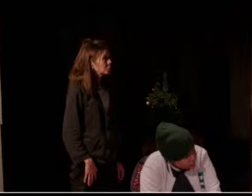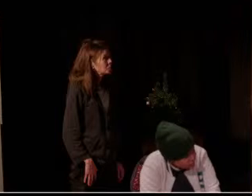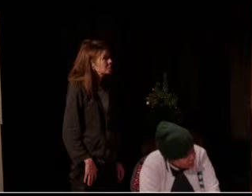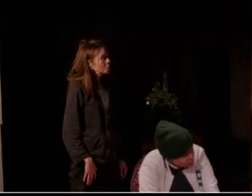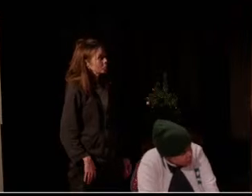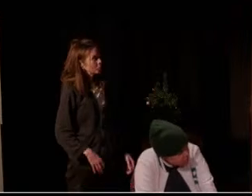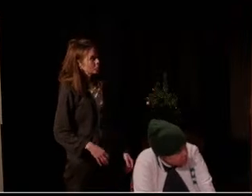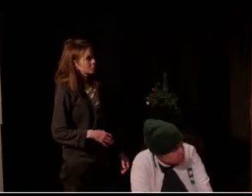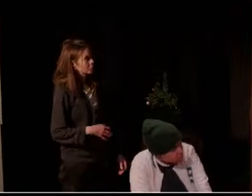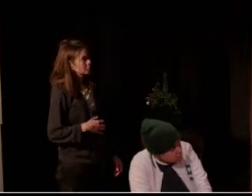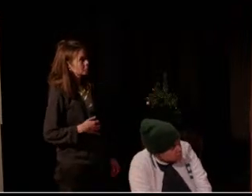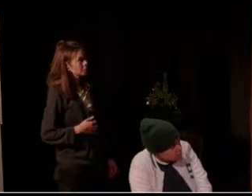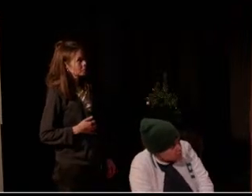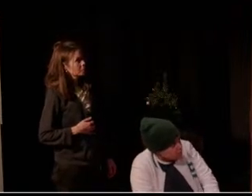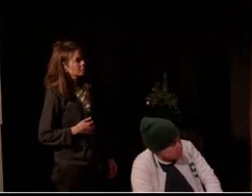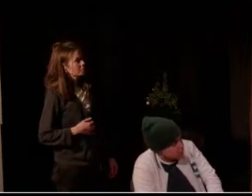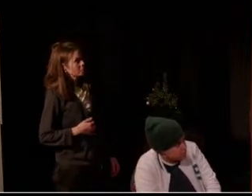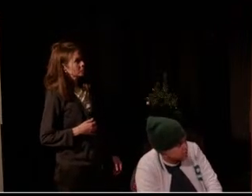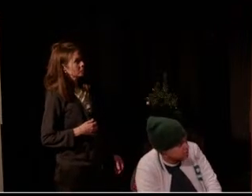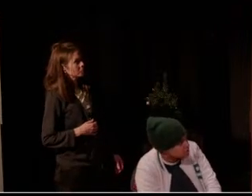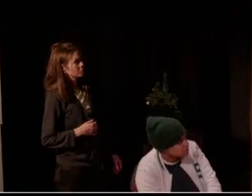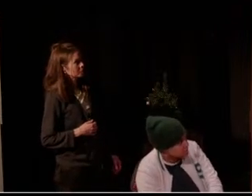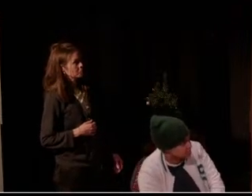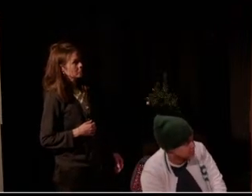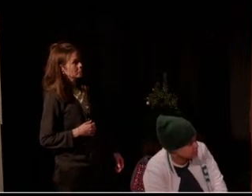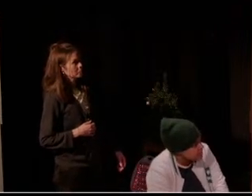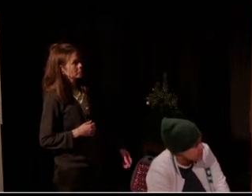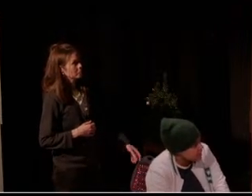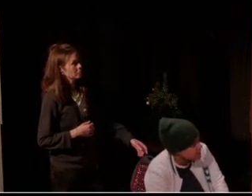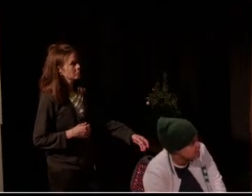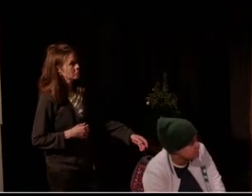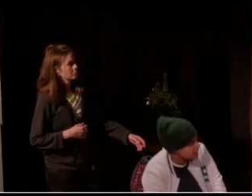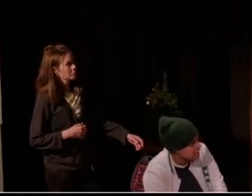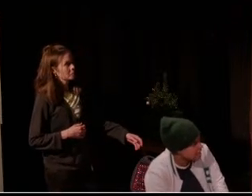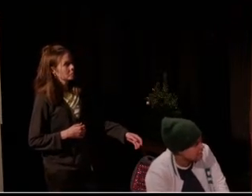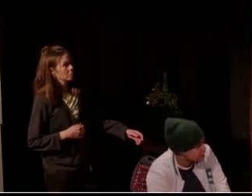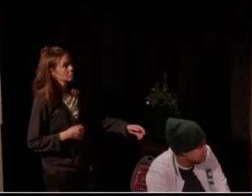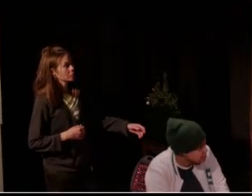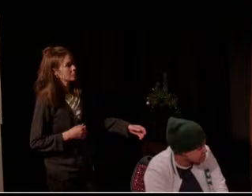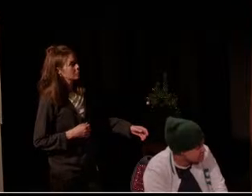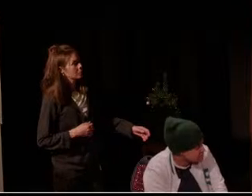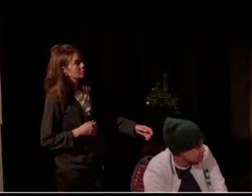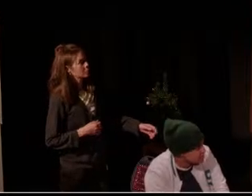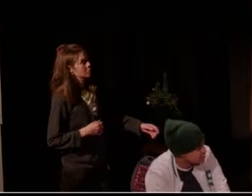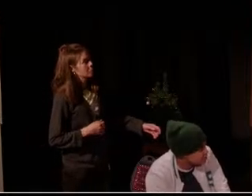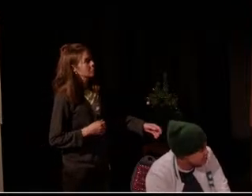You knew about their planned escape, as you knew what you had undertaken to do in their absence.